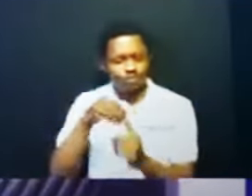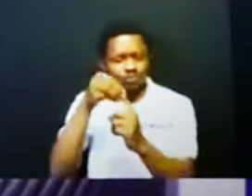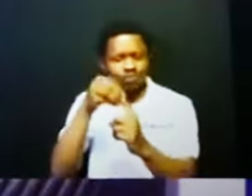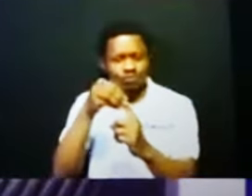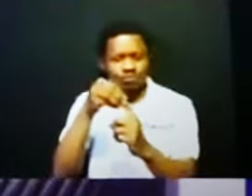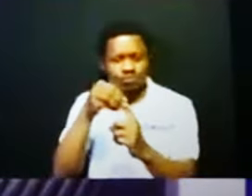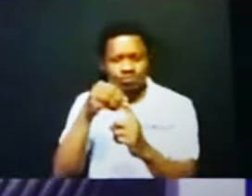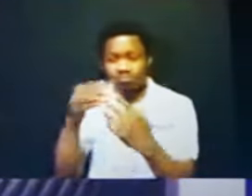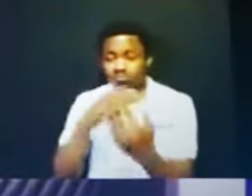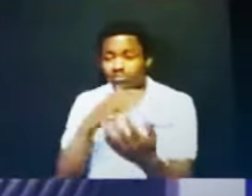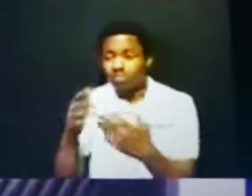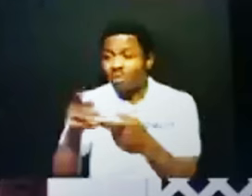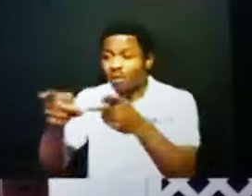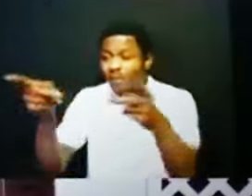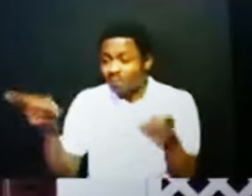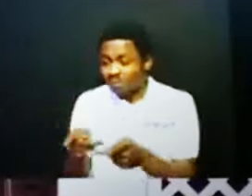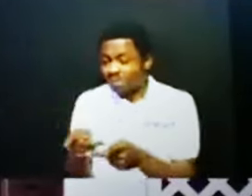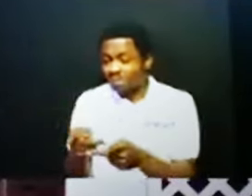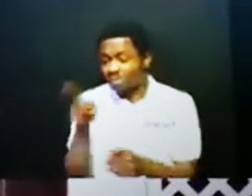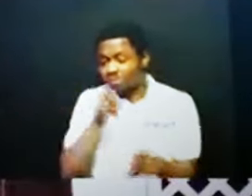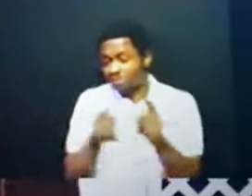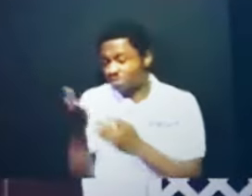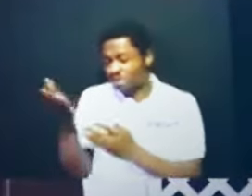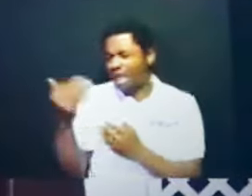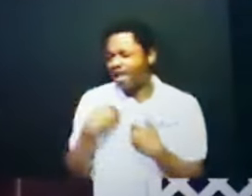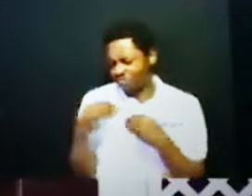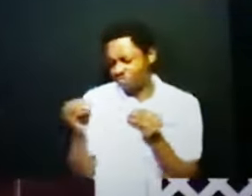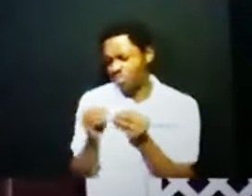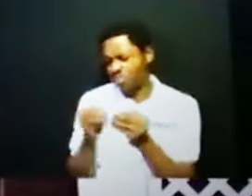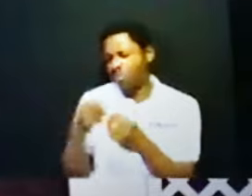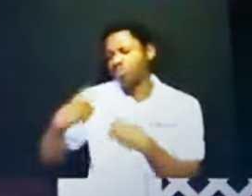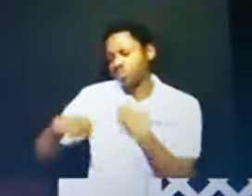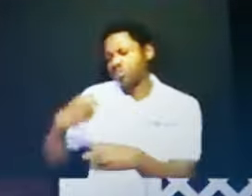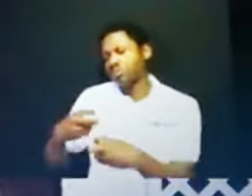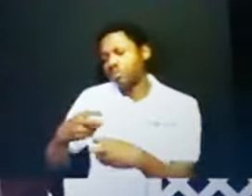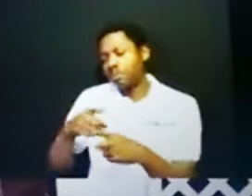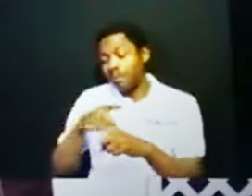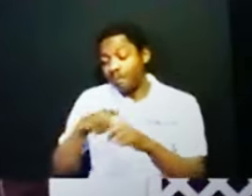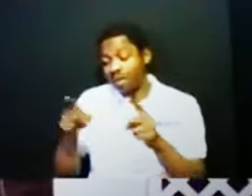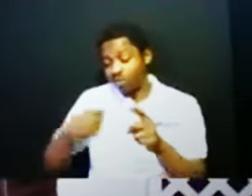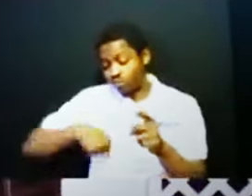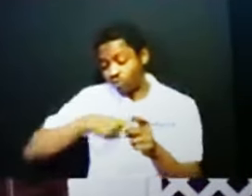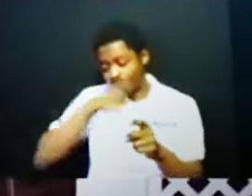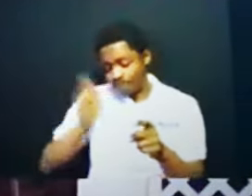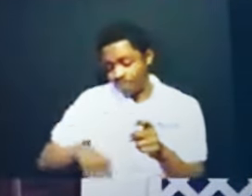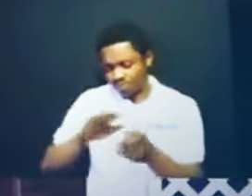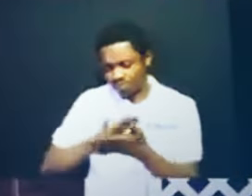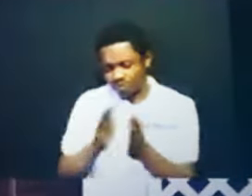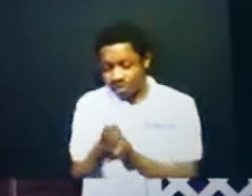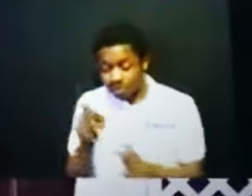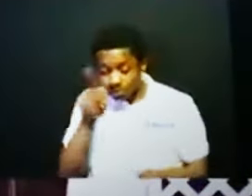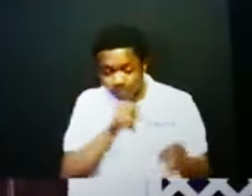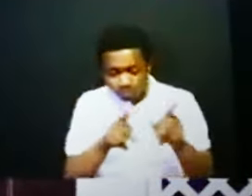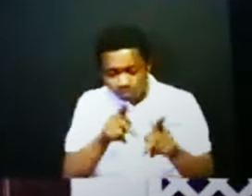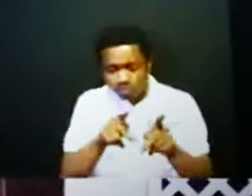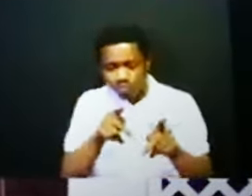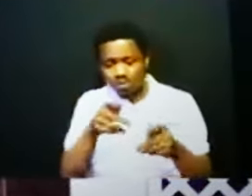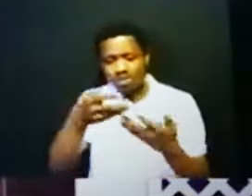Wherever people are, there are issues. But we should be the people amongst